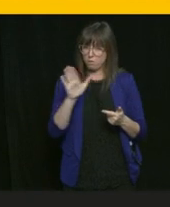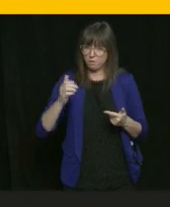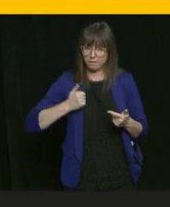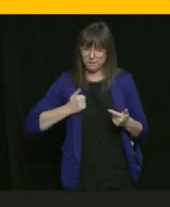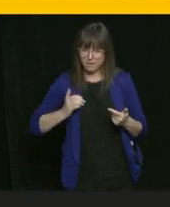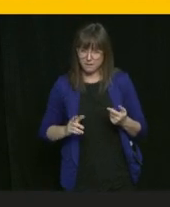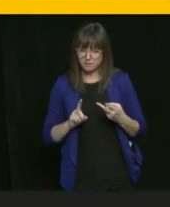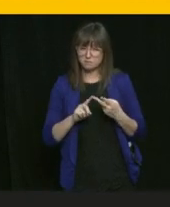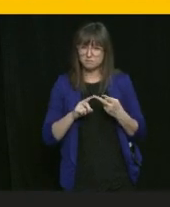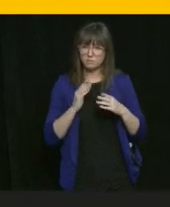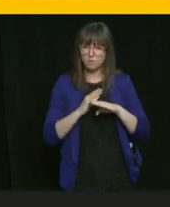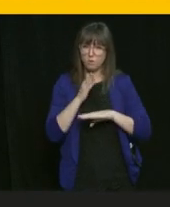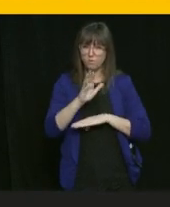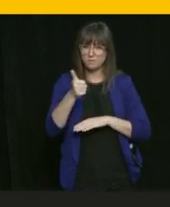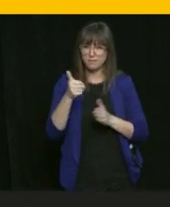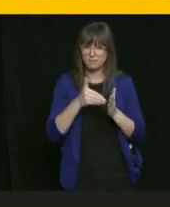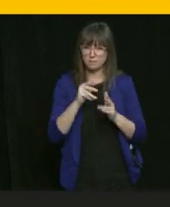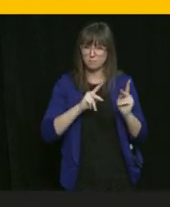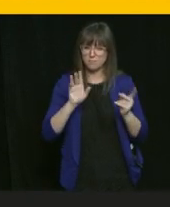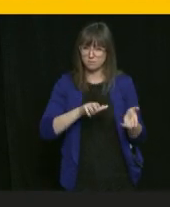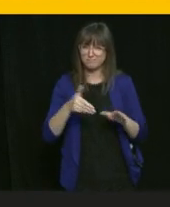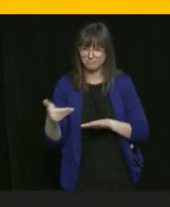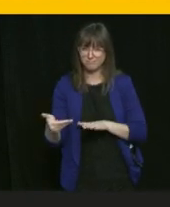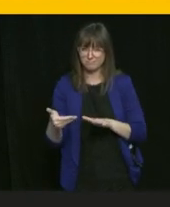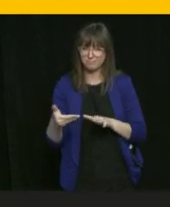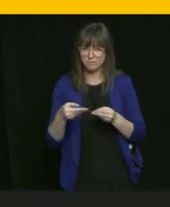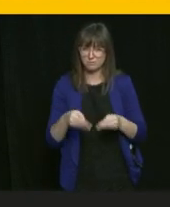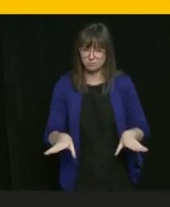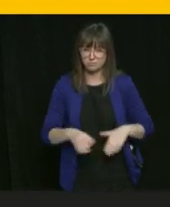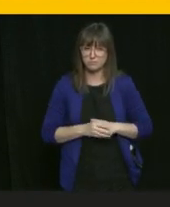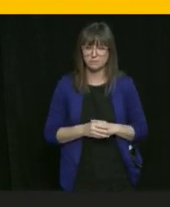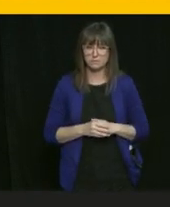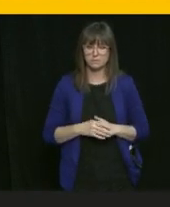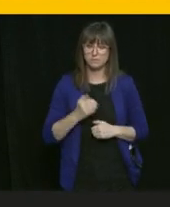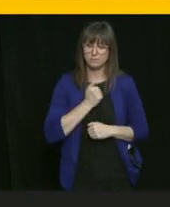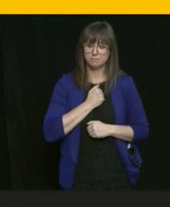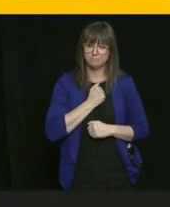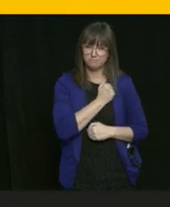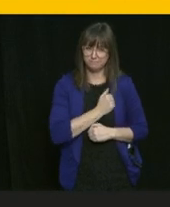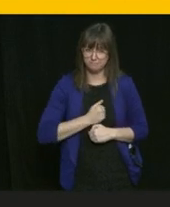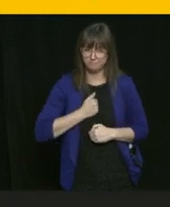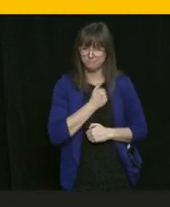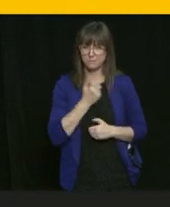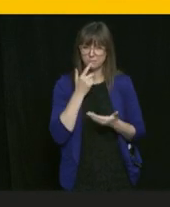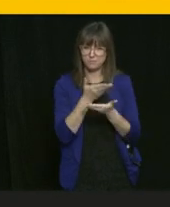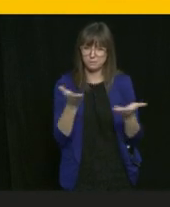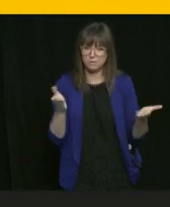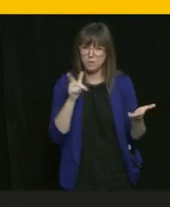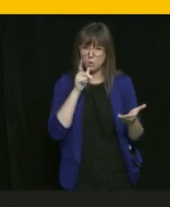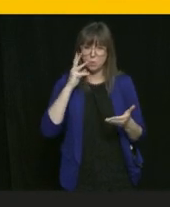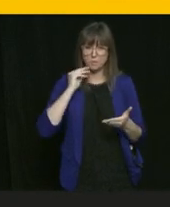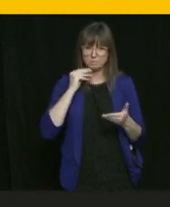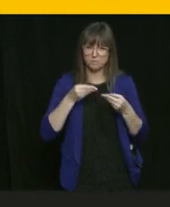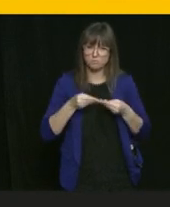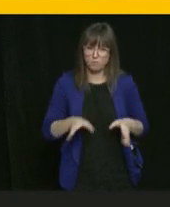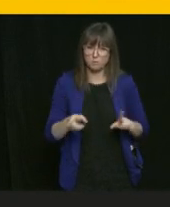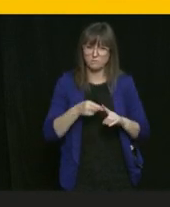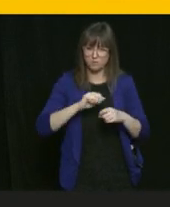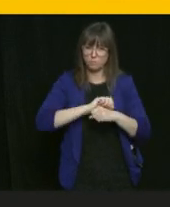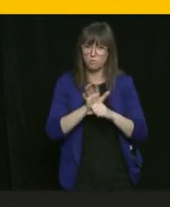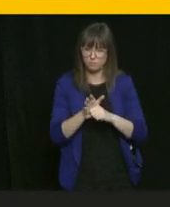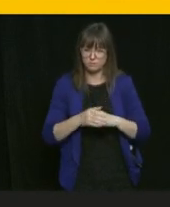have lost more than 10,000 lives. Our sincere condolences go out to all who have lost loved ones throughout